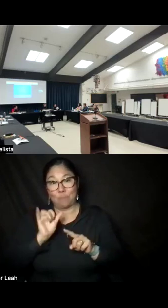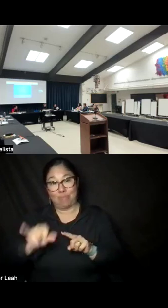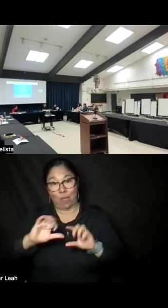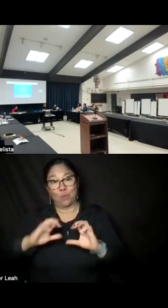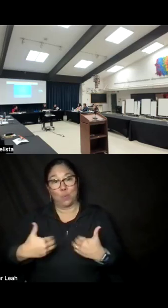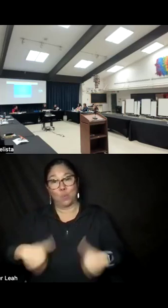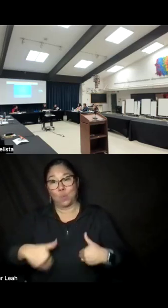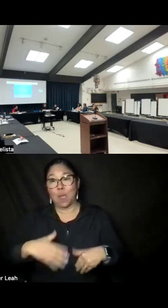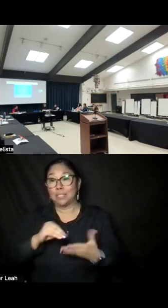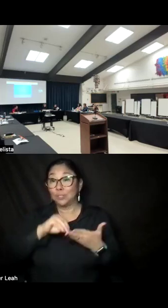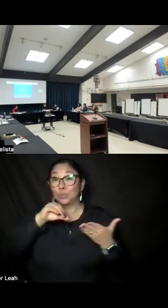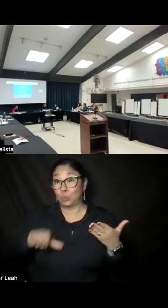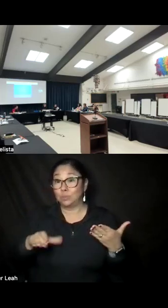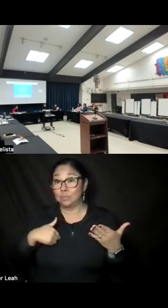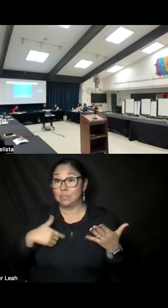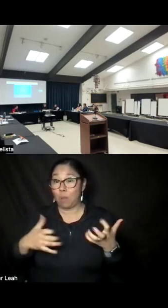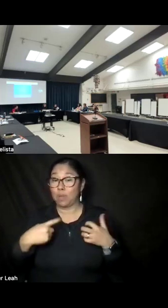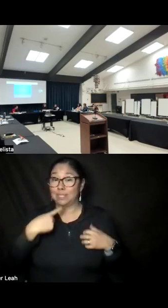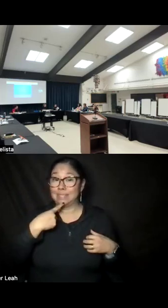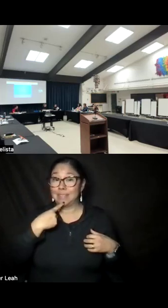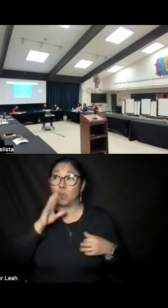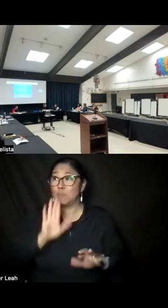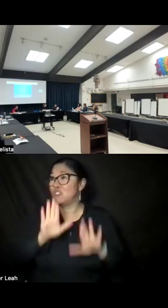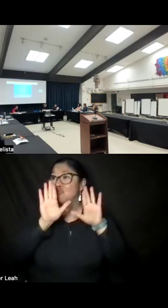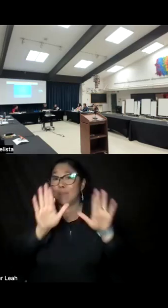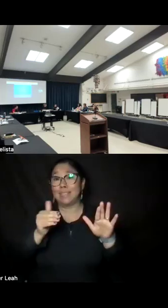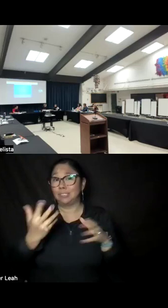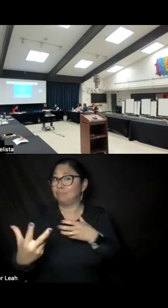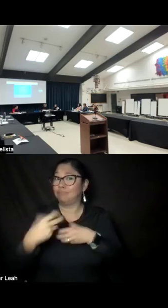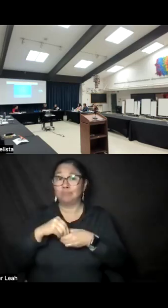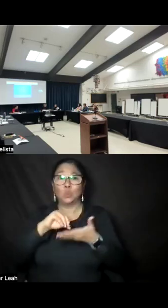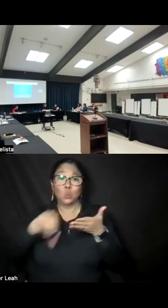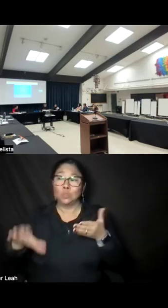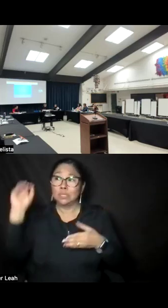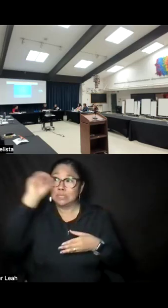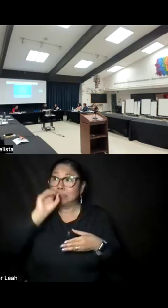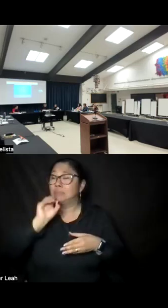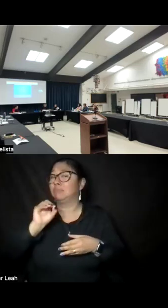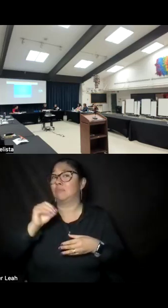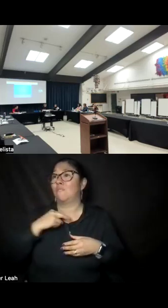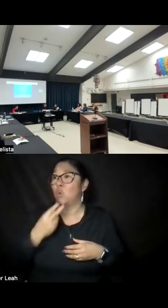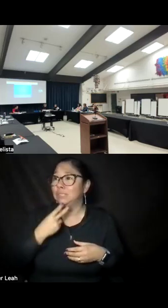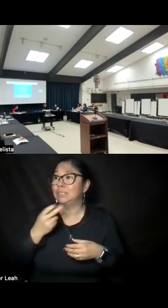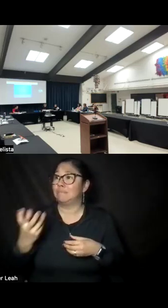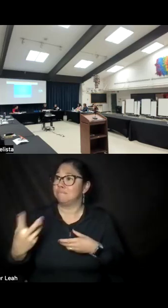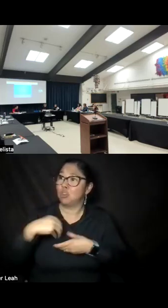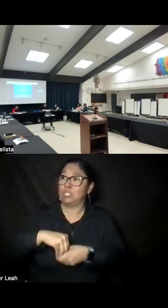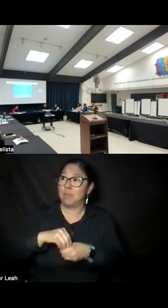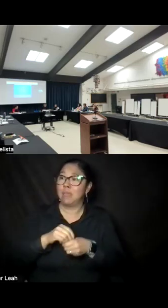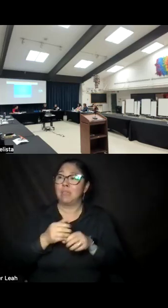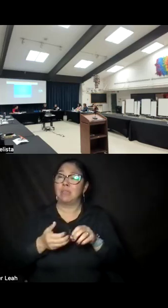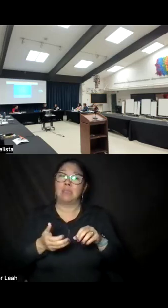far as students, I do want to say it would be great to have student voices in participating and running an SSC in my